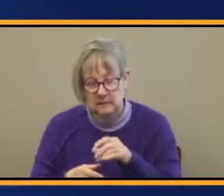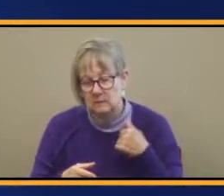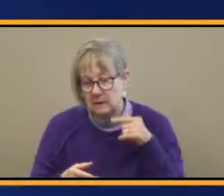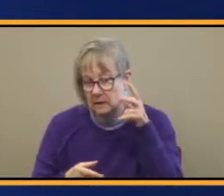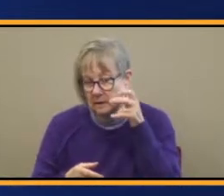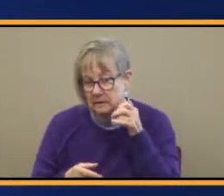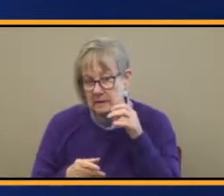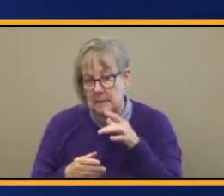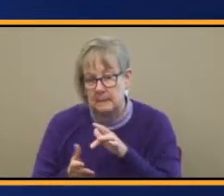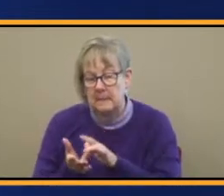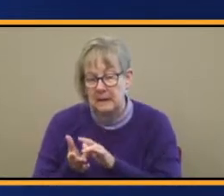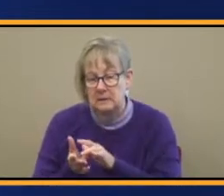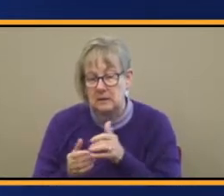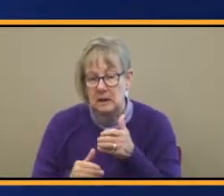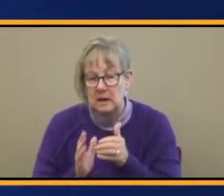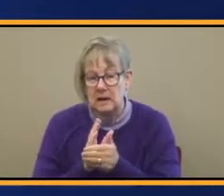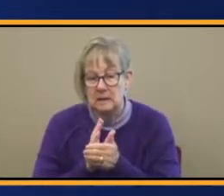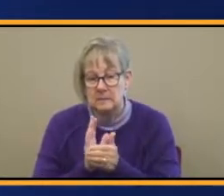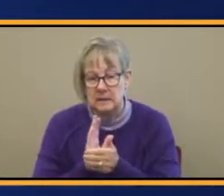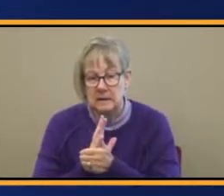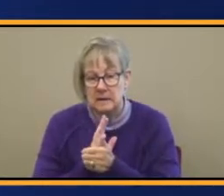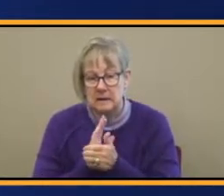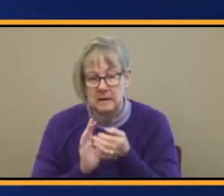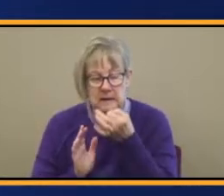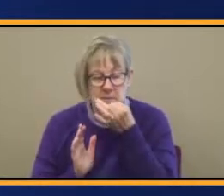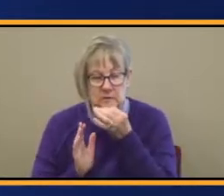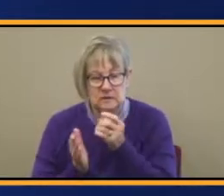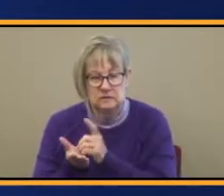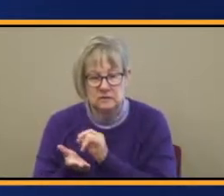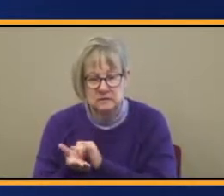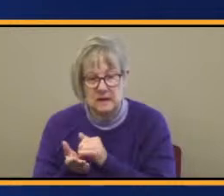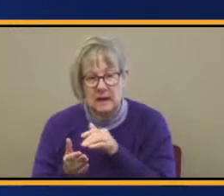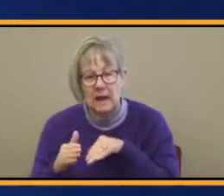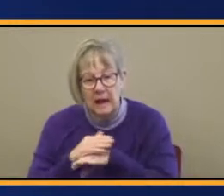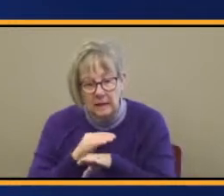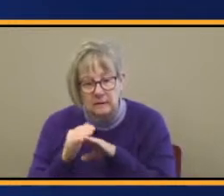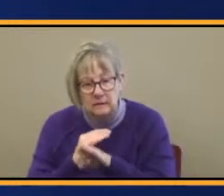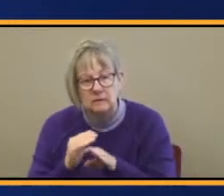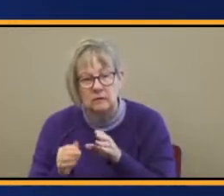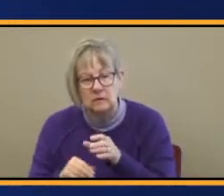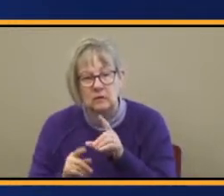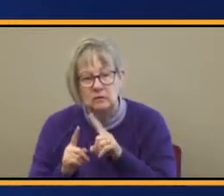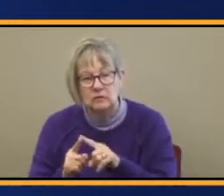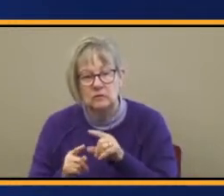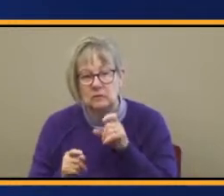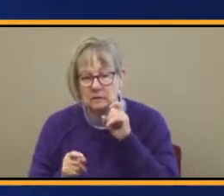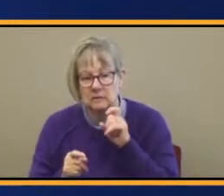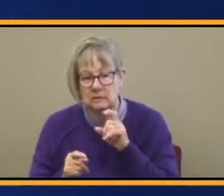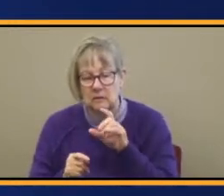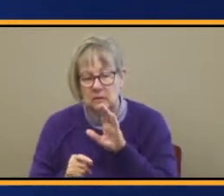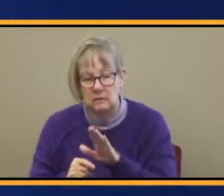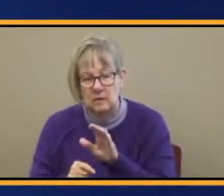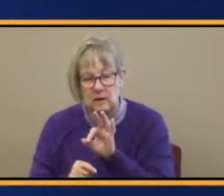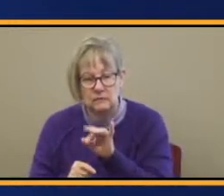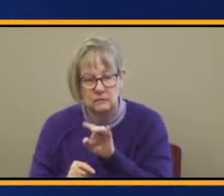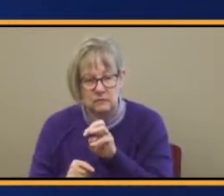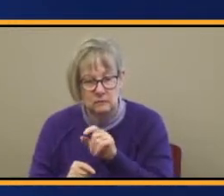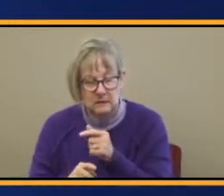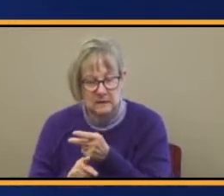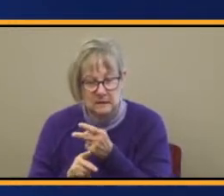and doctors, and they agree with us that access to affirming care for transgender youth is essential and can